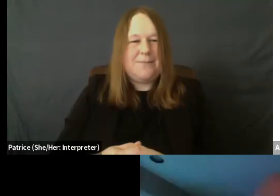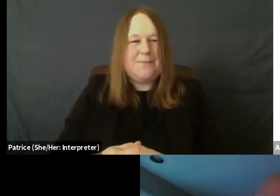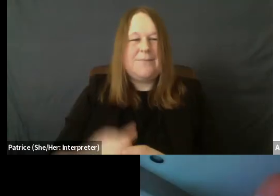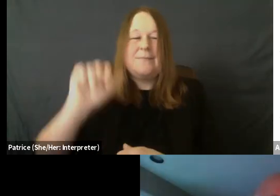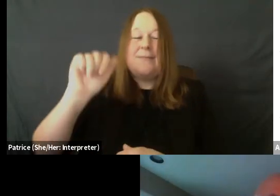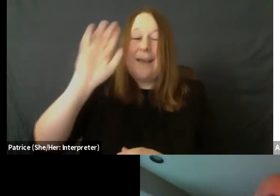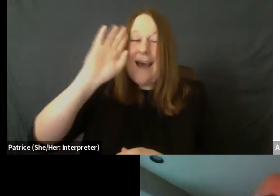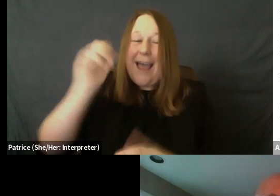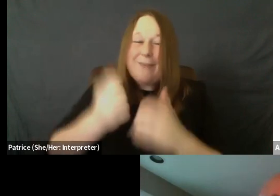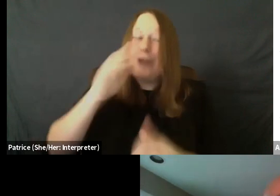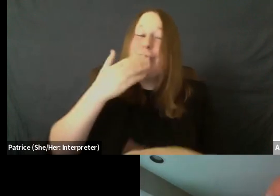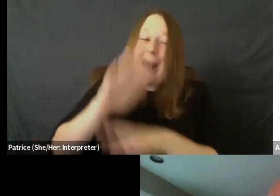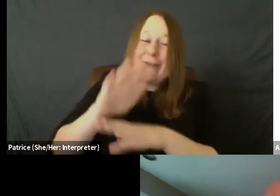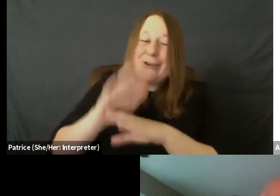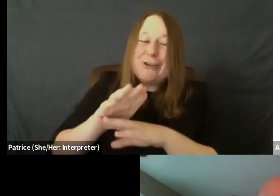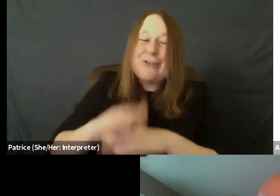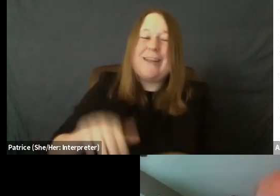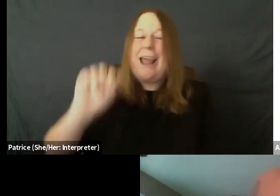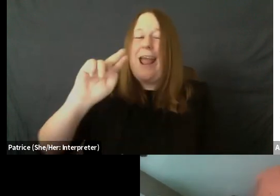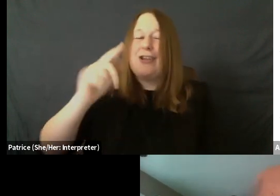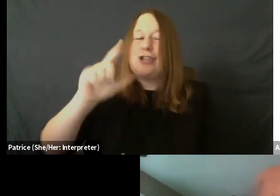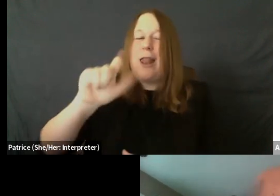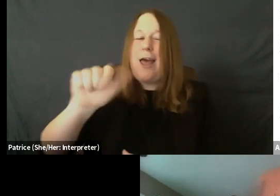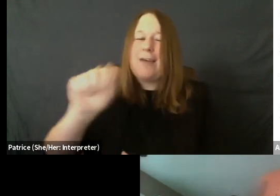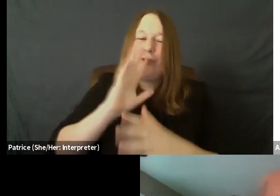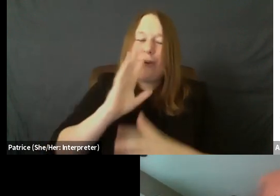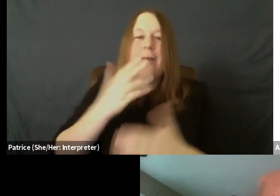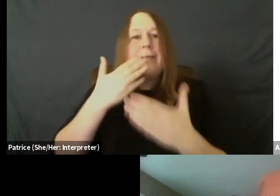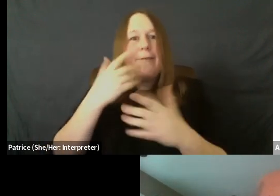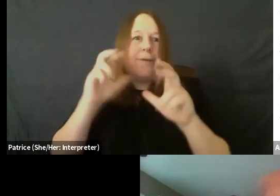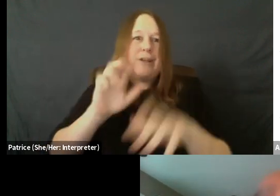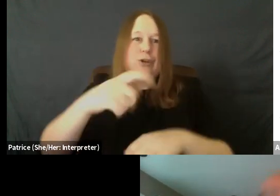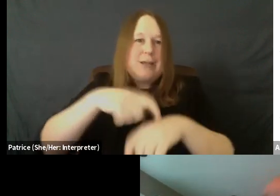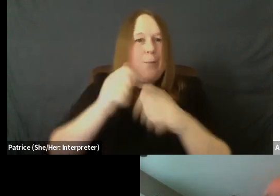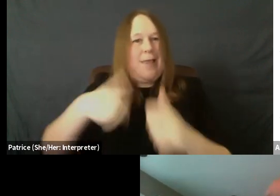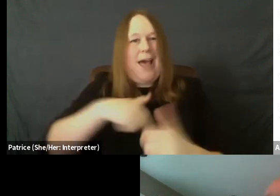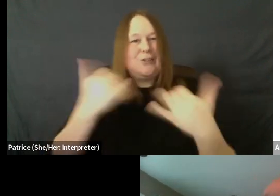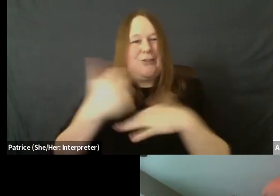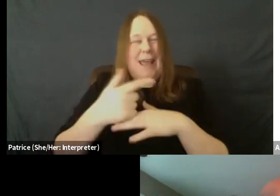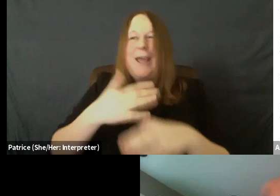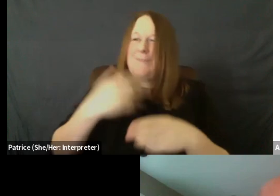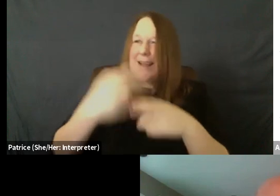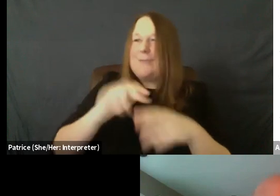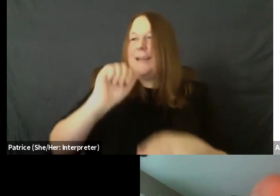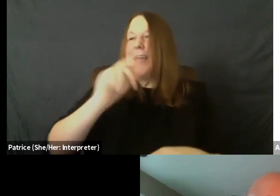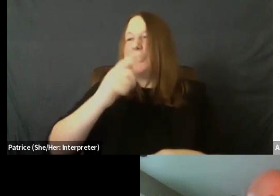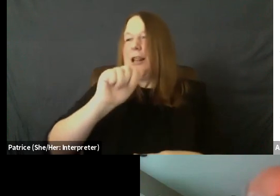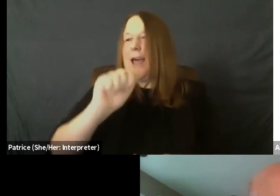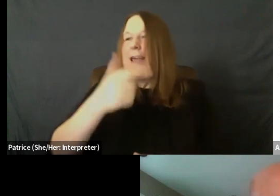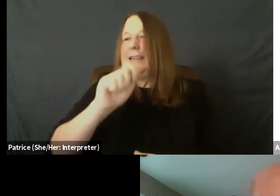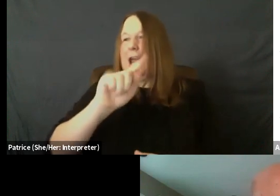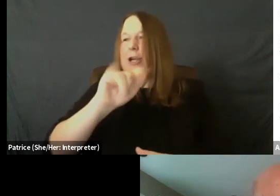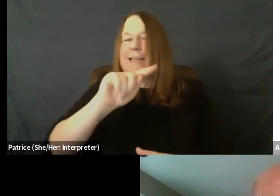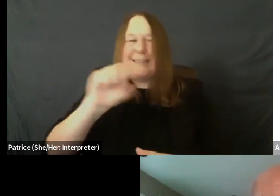Hi, everyone. Good afternoon. Thank you for investing your time with us today. My name is Angela Garretts, and I'm the